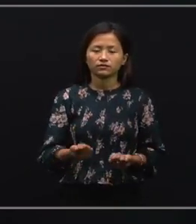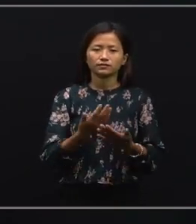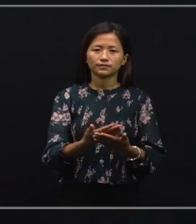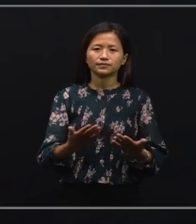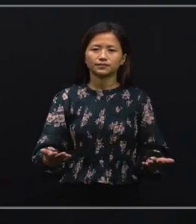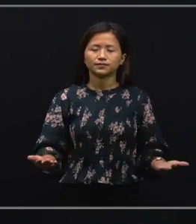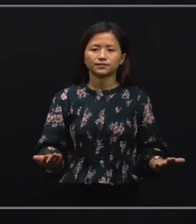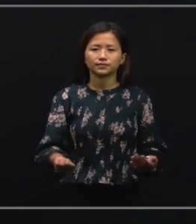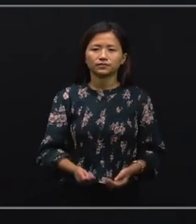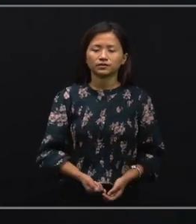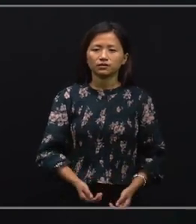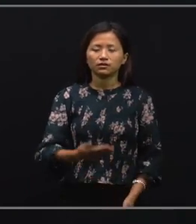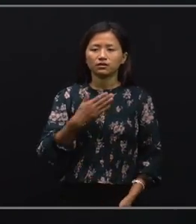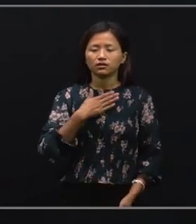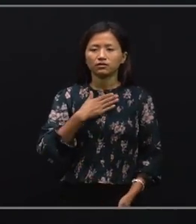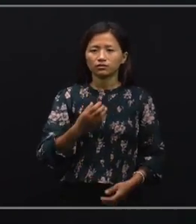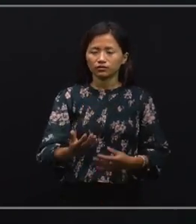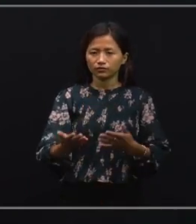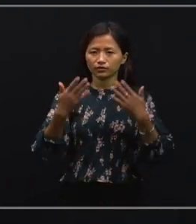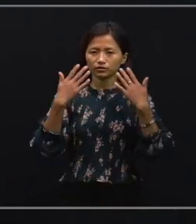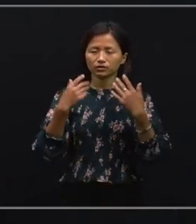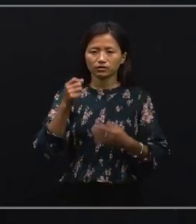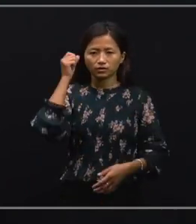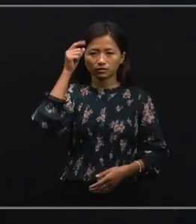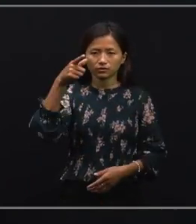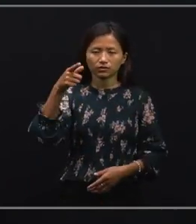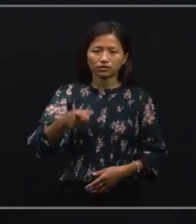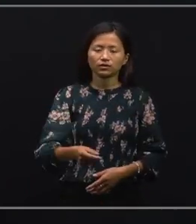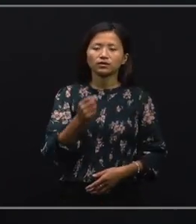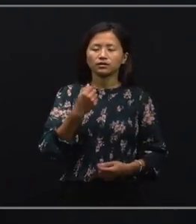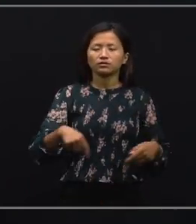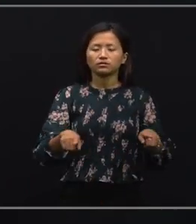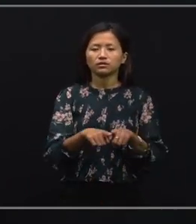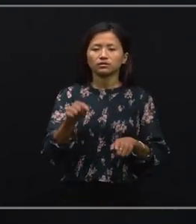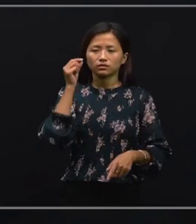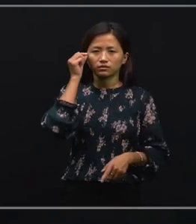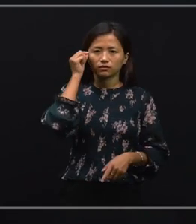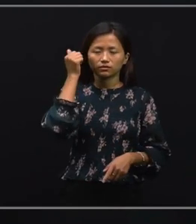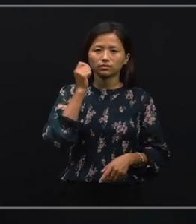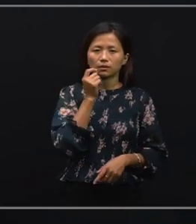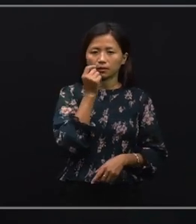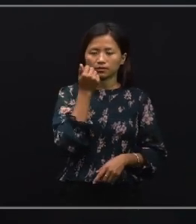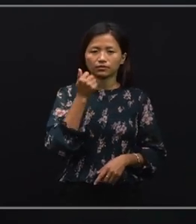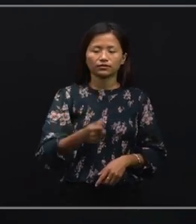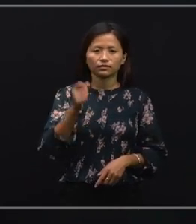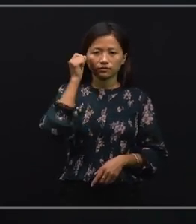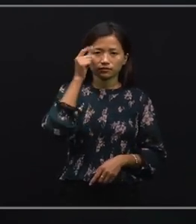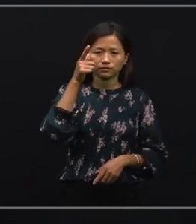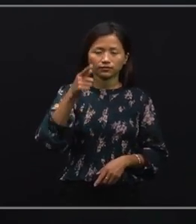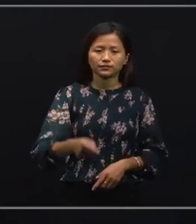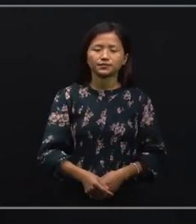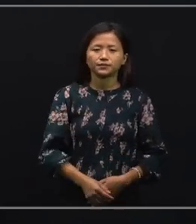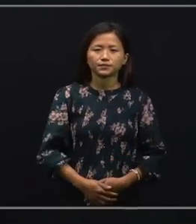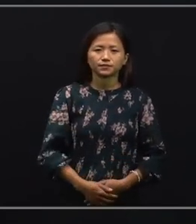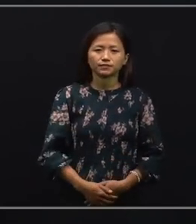And even the girl said, I would rather face an angry sea than an angry father. See, you can imagine the anger of the father